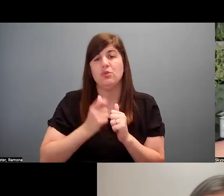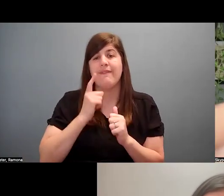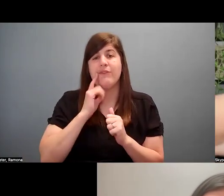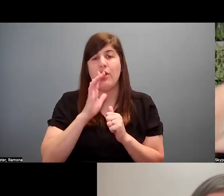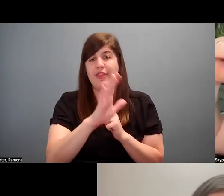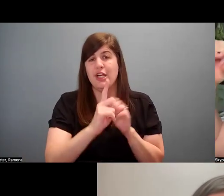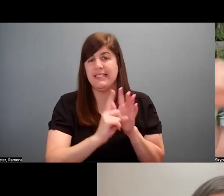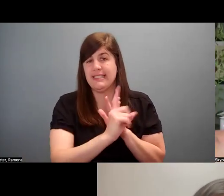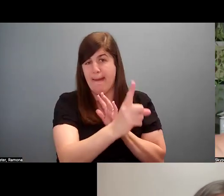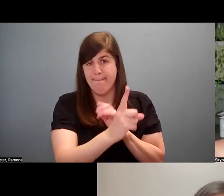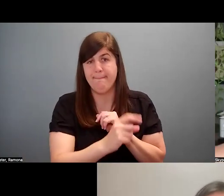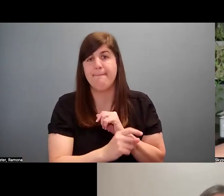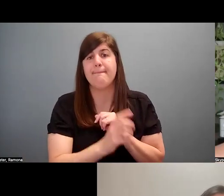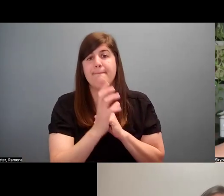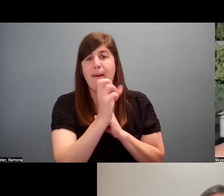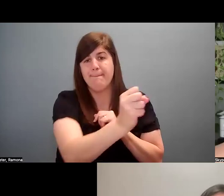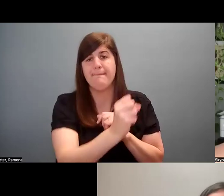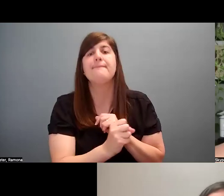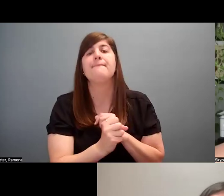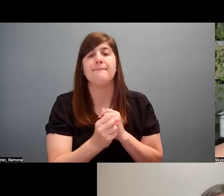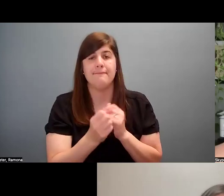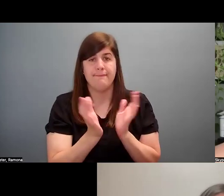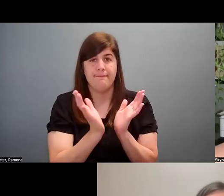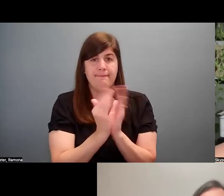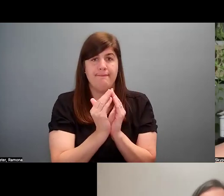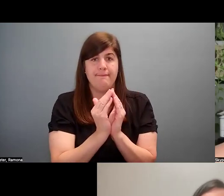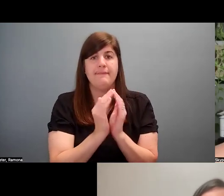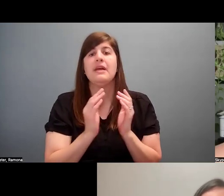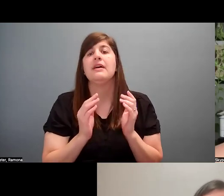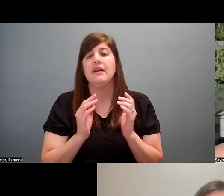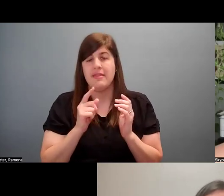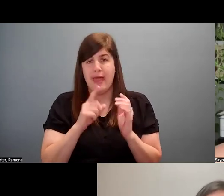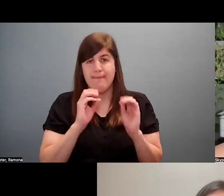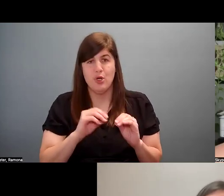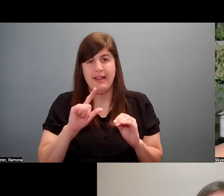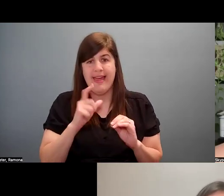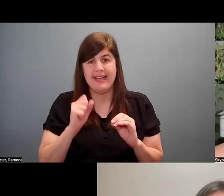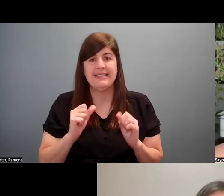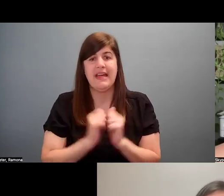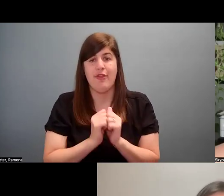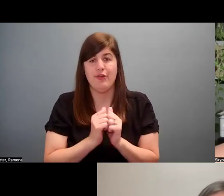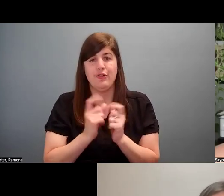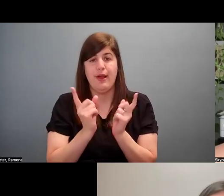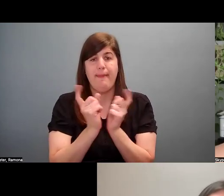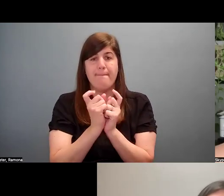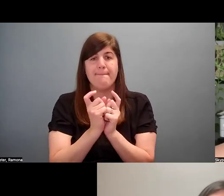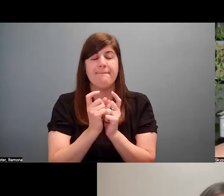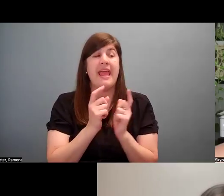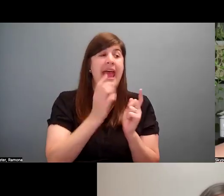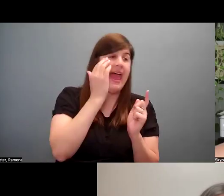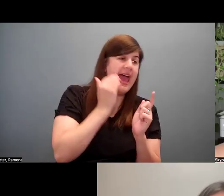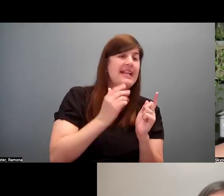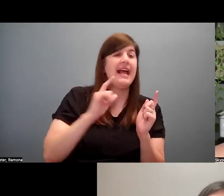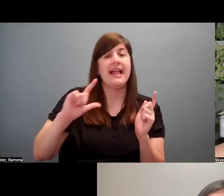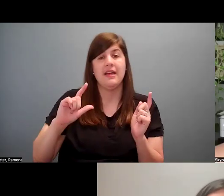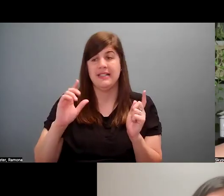escape mechanism. They close, they put their legs together with their head so that they can